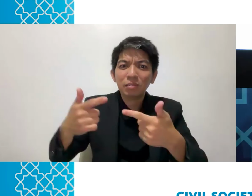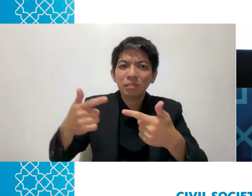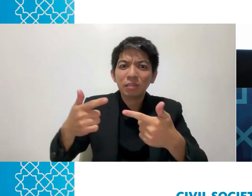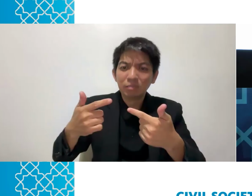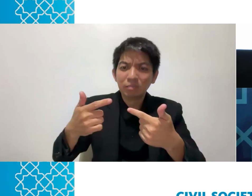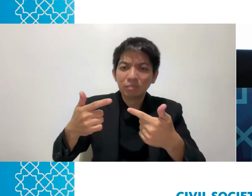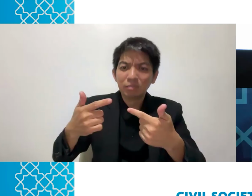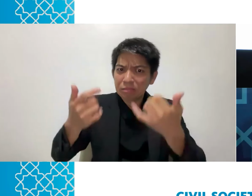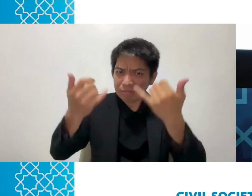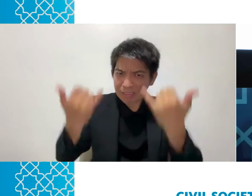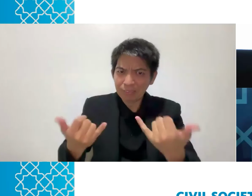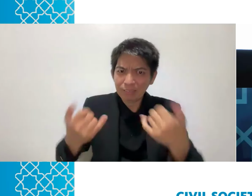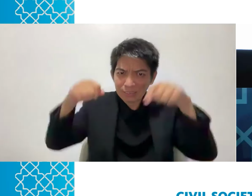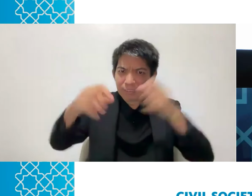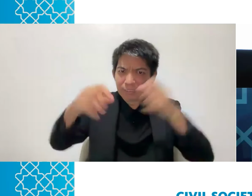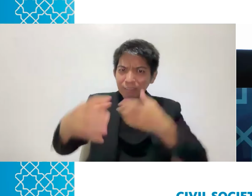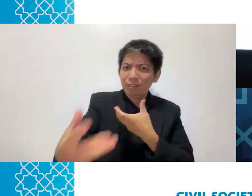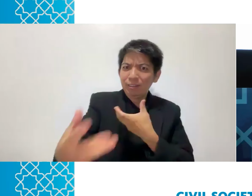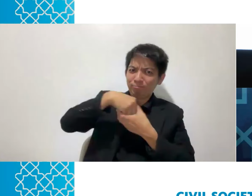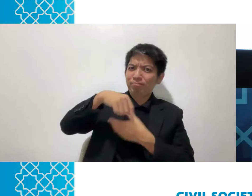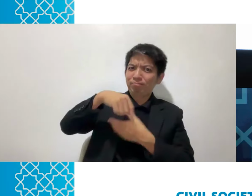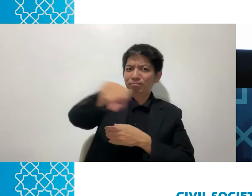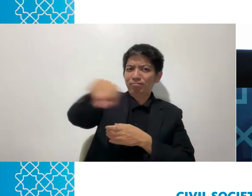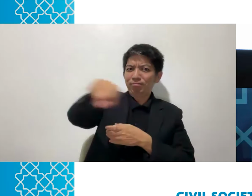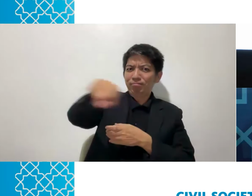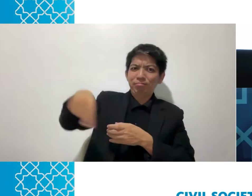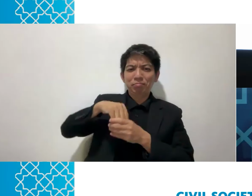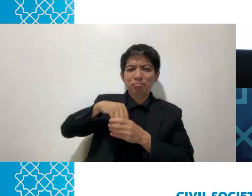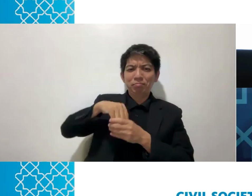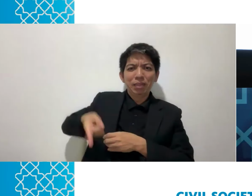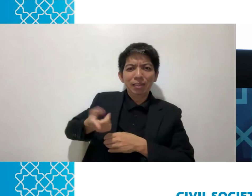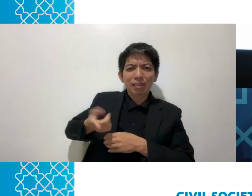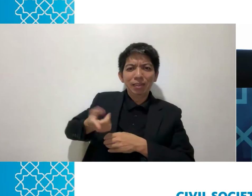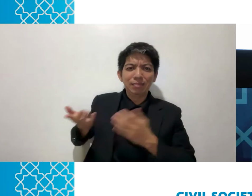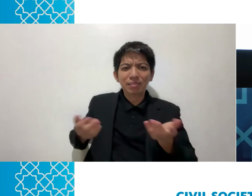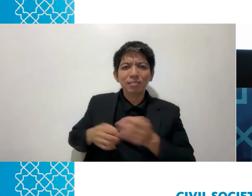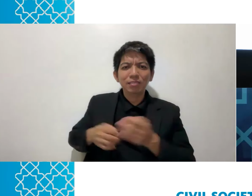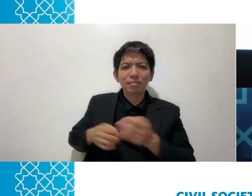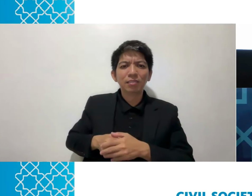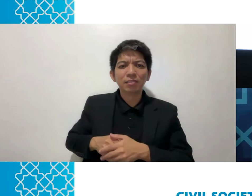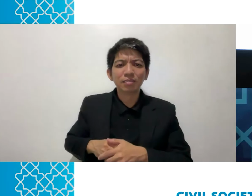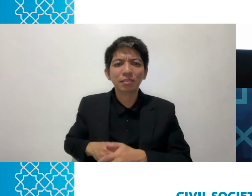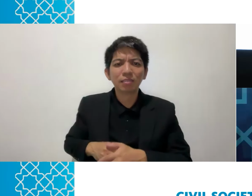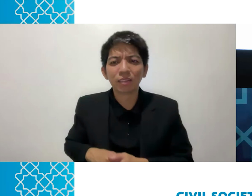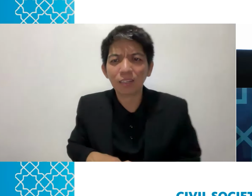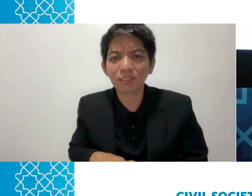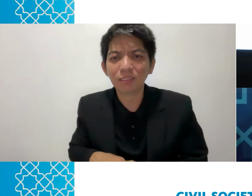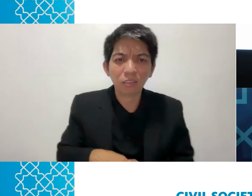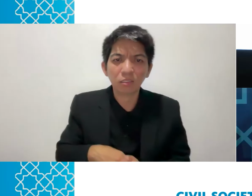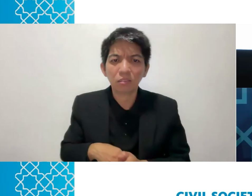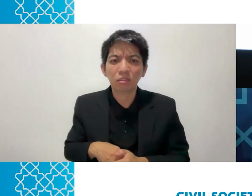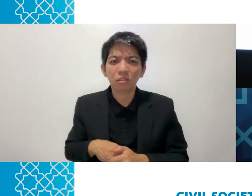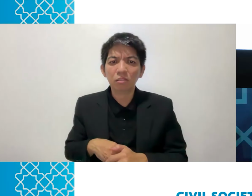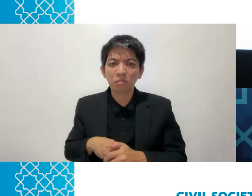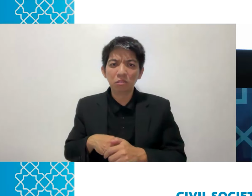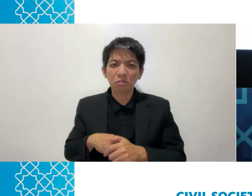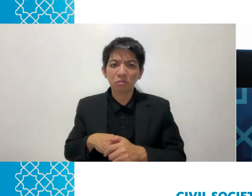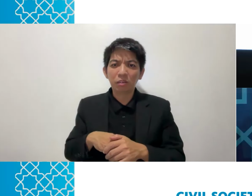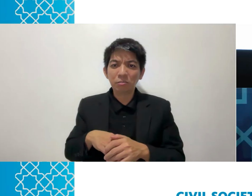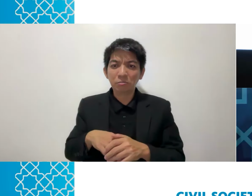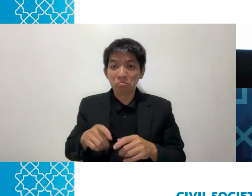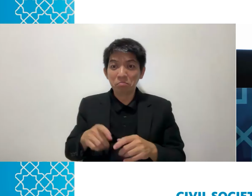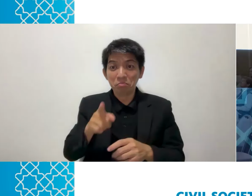right. Regarding the considerations to those, physically impaired, people, I